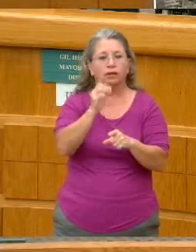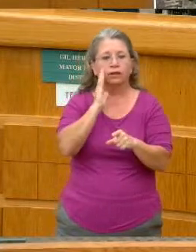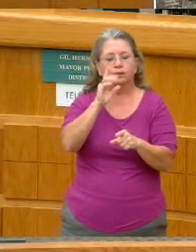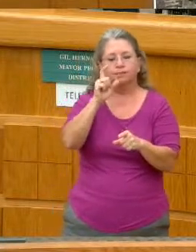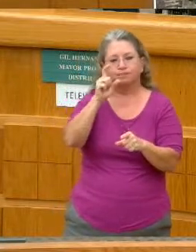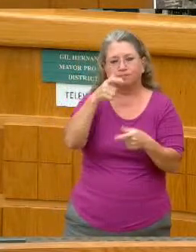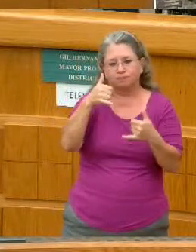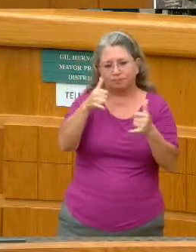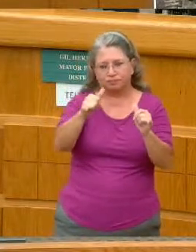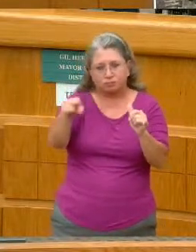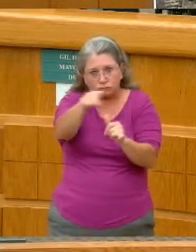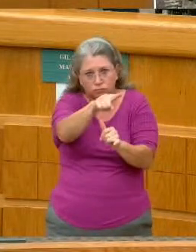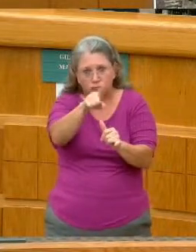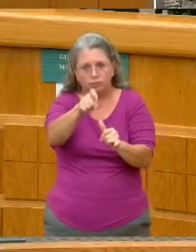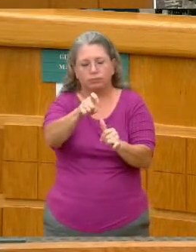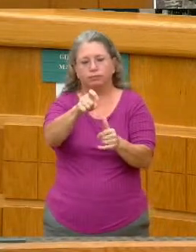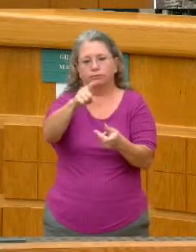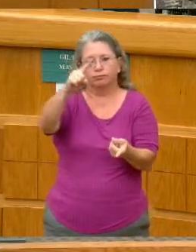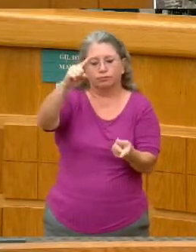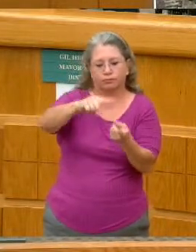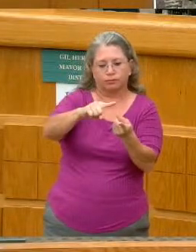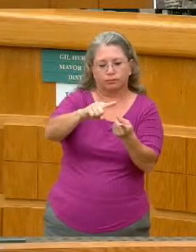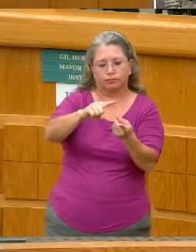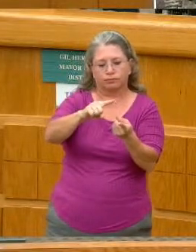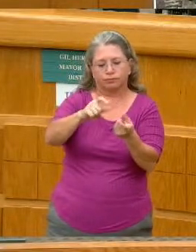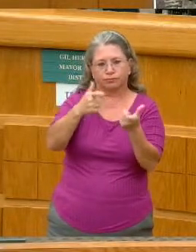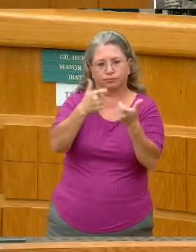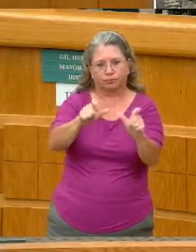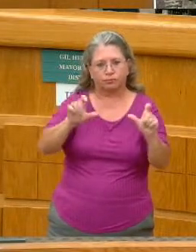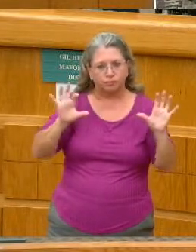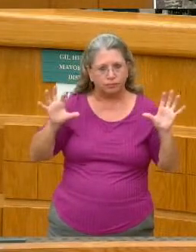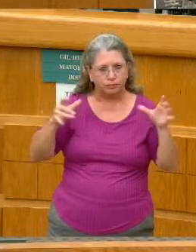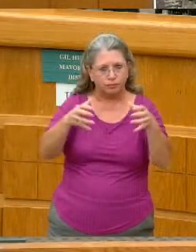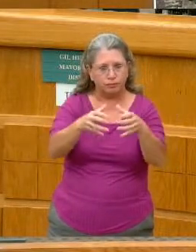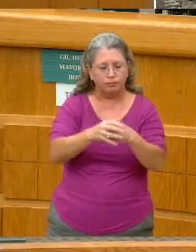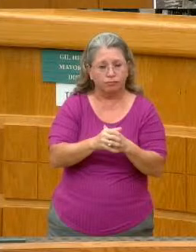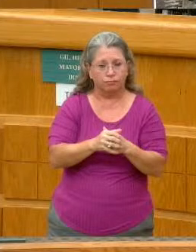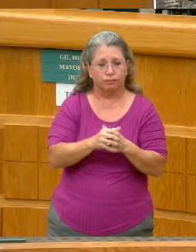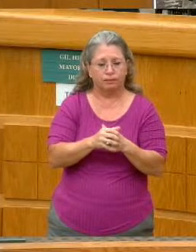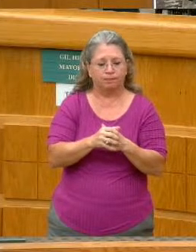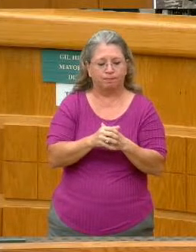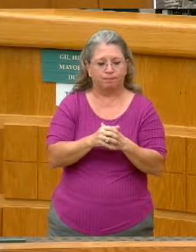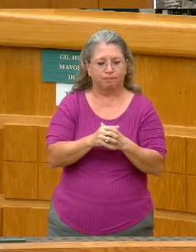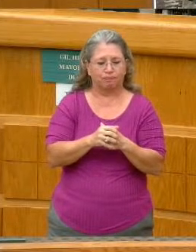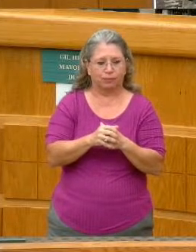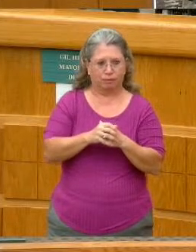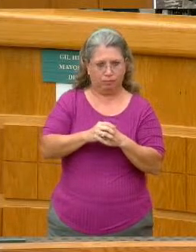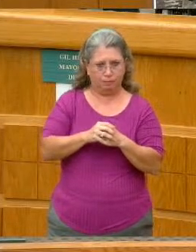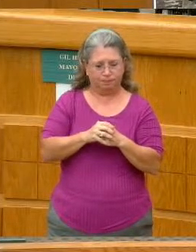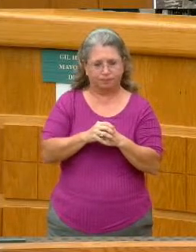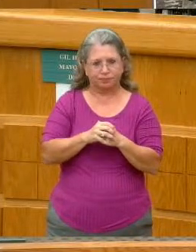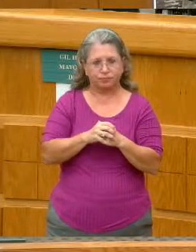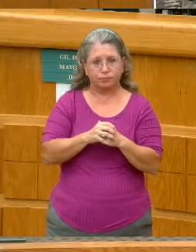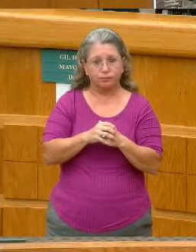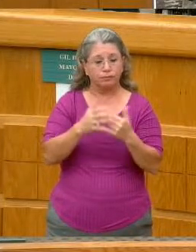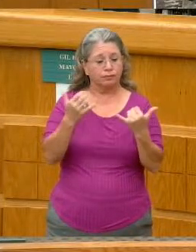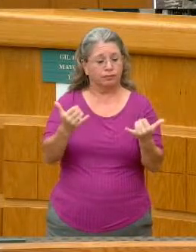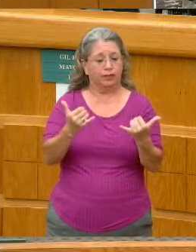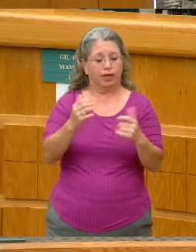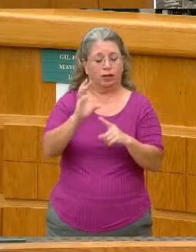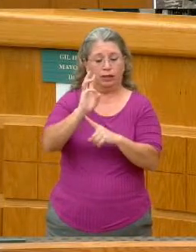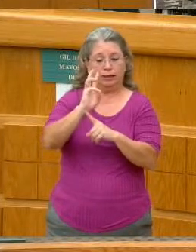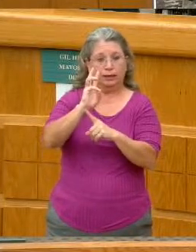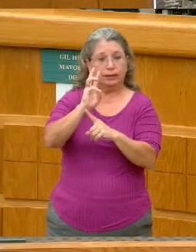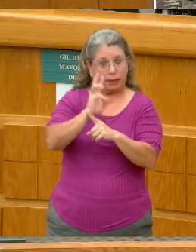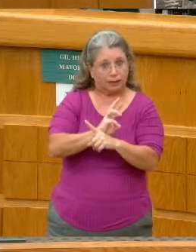as much as possible. We're entering our 6th month of this pandemic, and it looks like we're going to be living with this virus